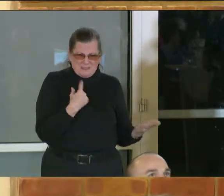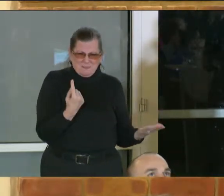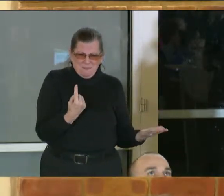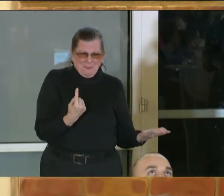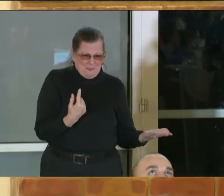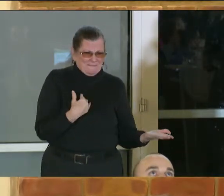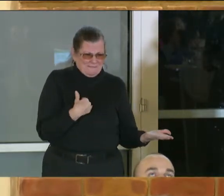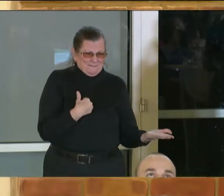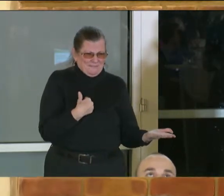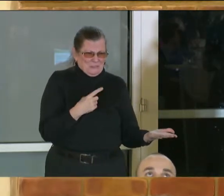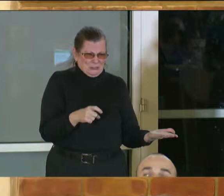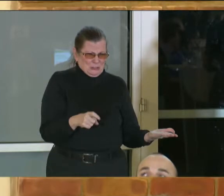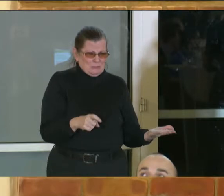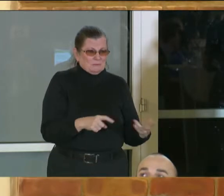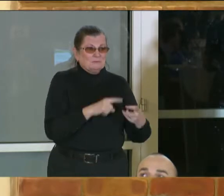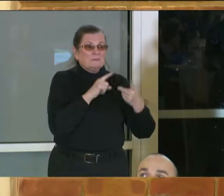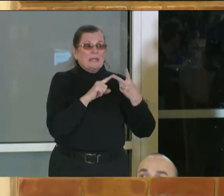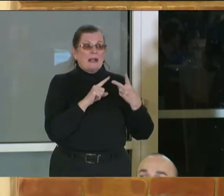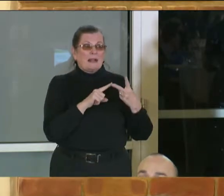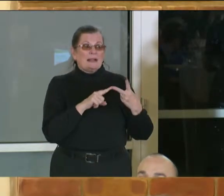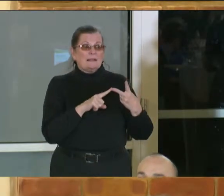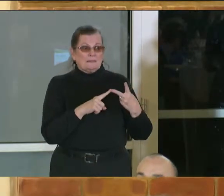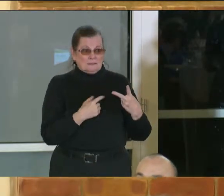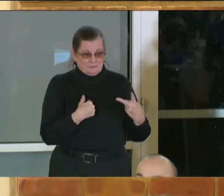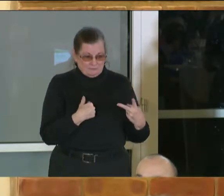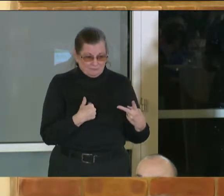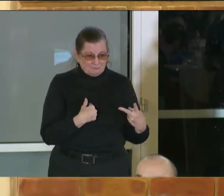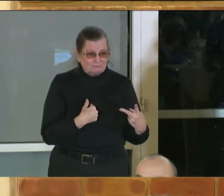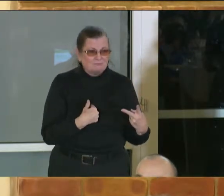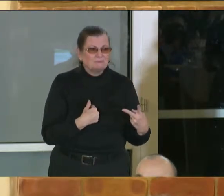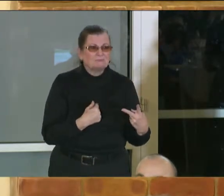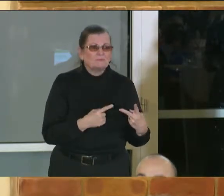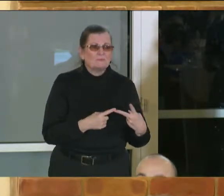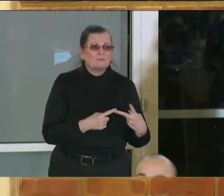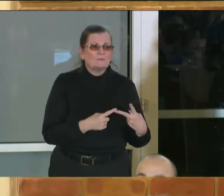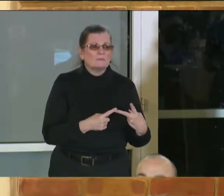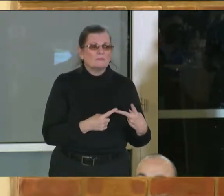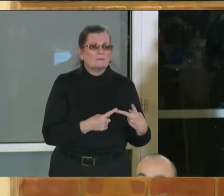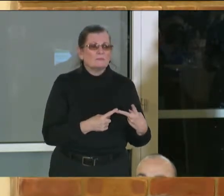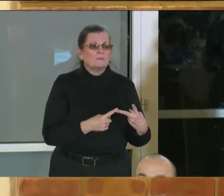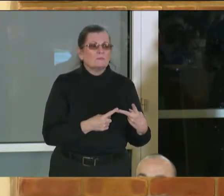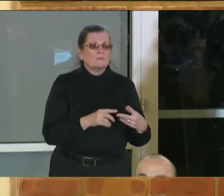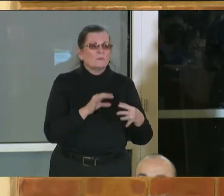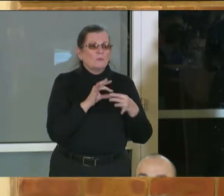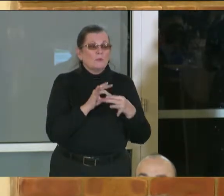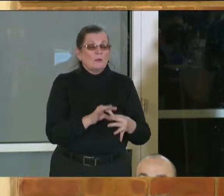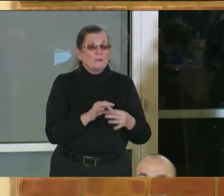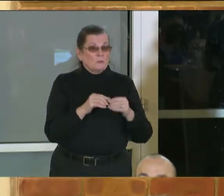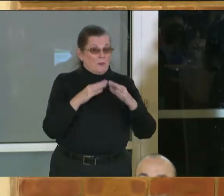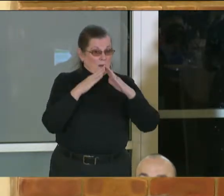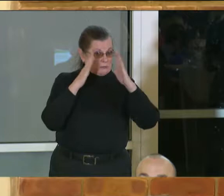we also discuss on our table is related to housing.